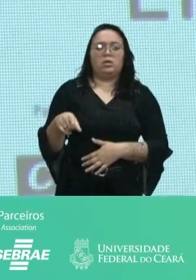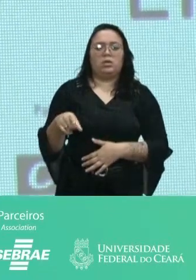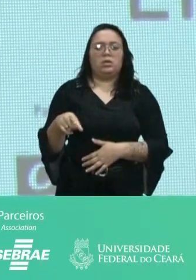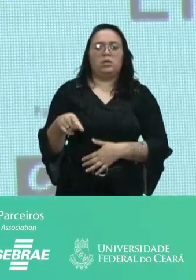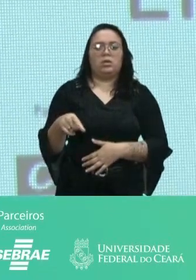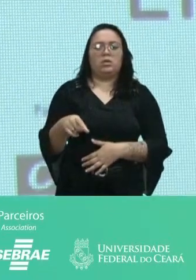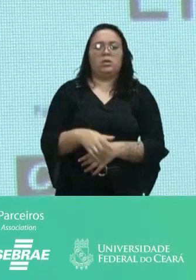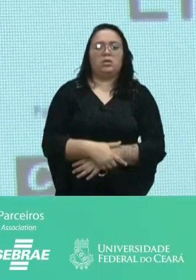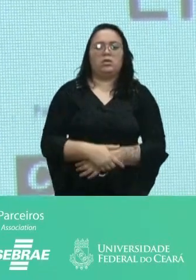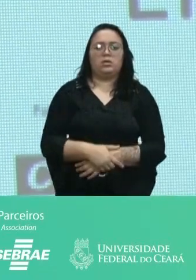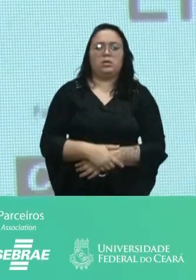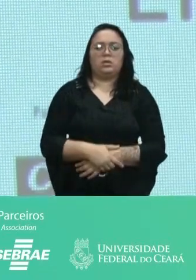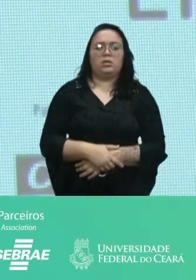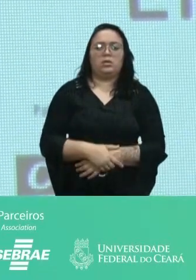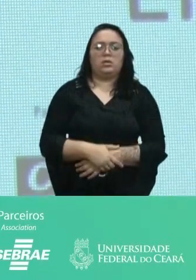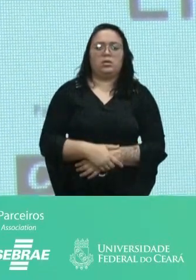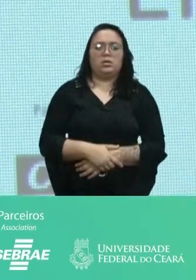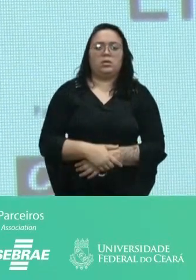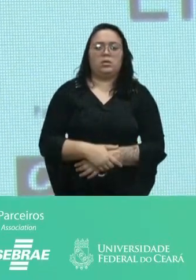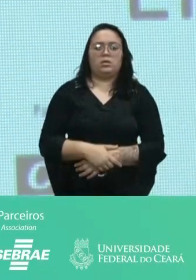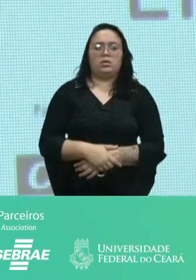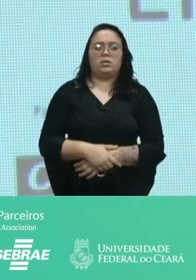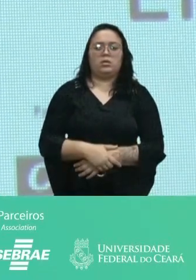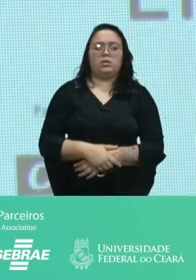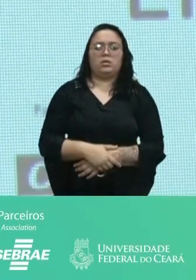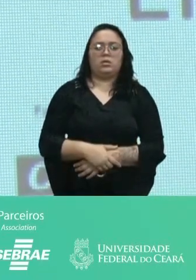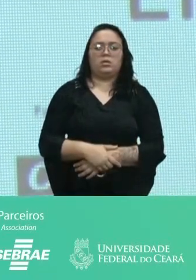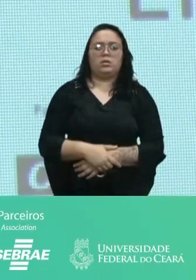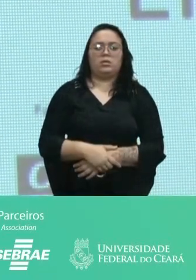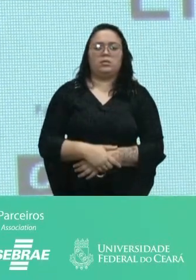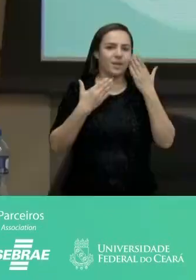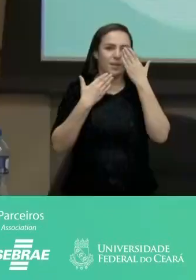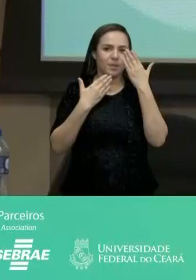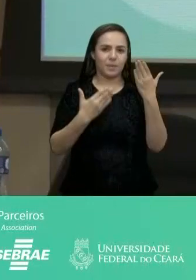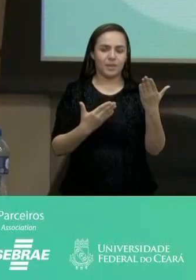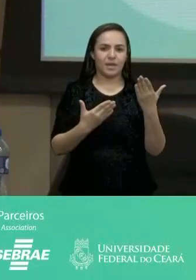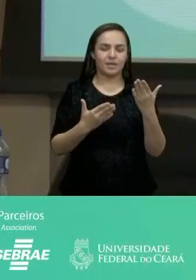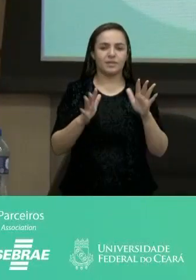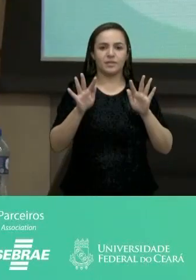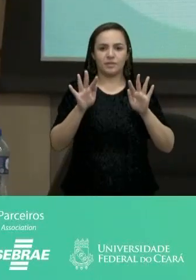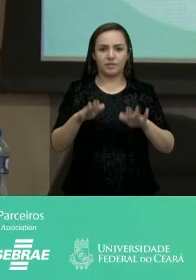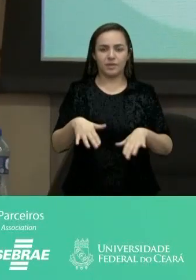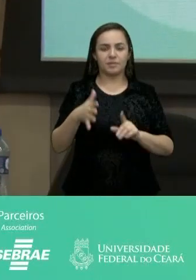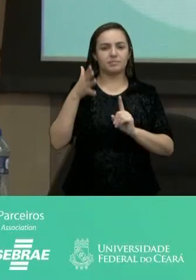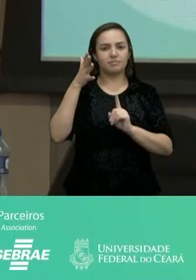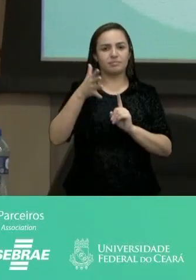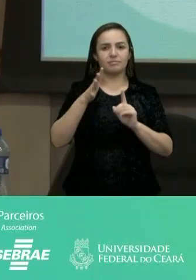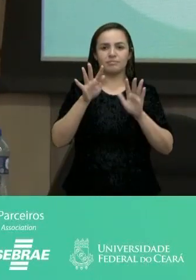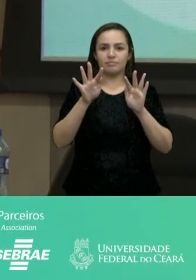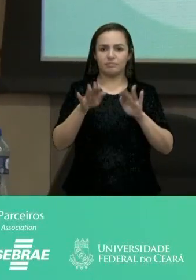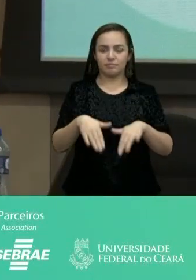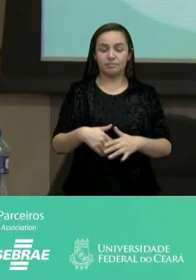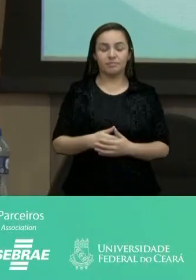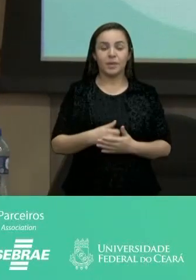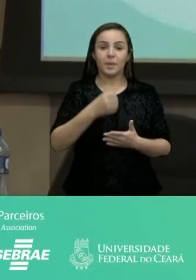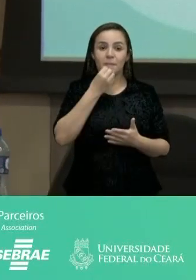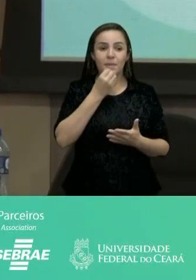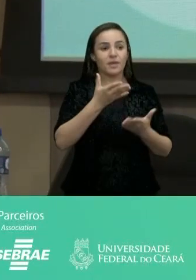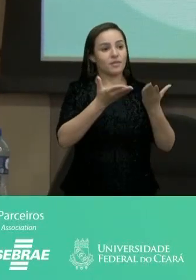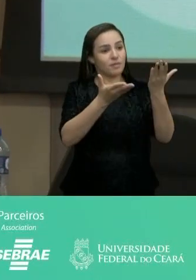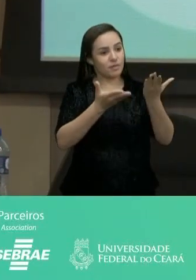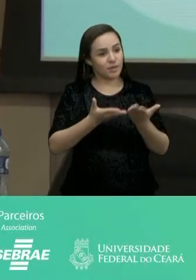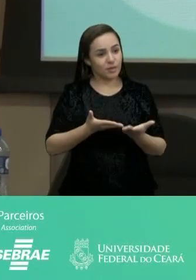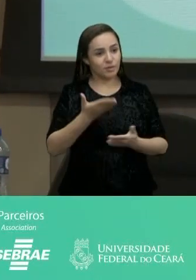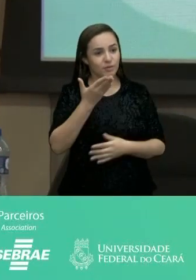é movimento político. It's a political movement, nothing more than really a political movement. Muito obrigada. Movement. Terminamos por Thank aqui. You very much. Sempre será muito bem-vindo,